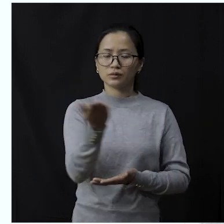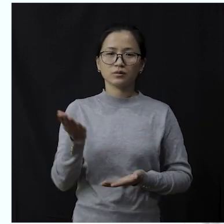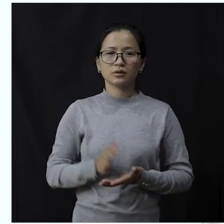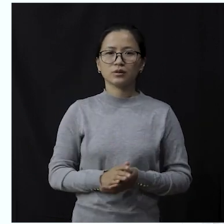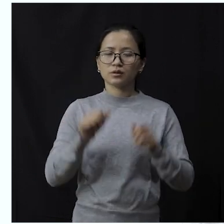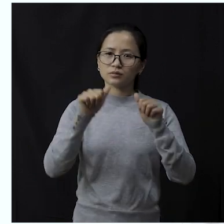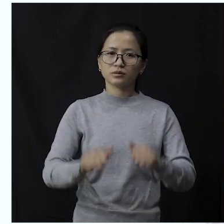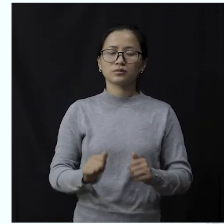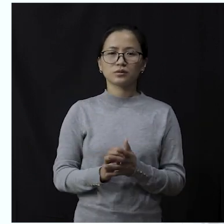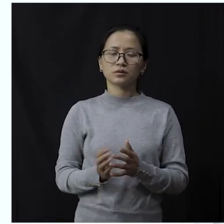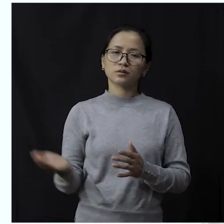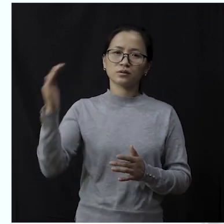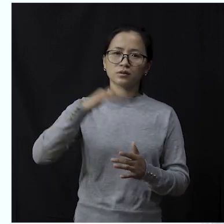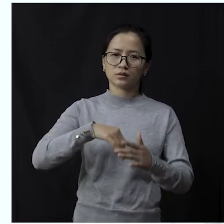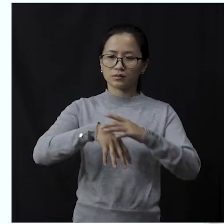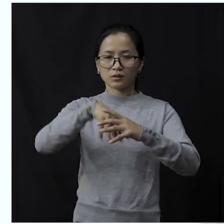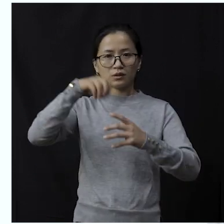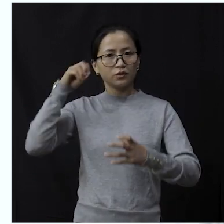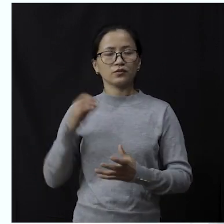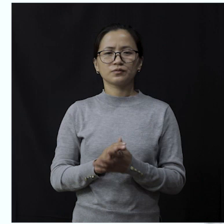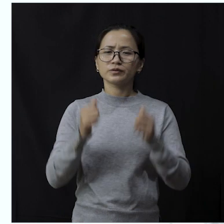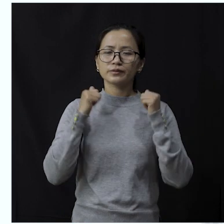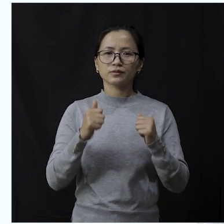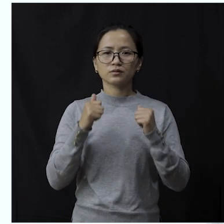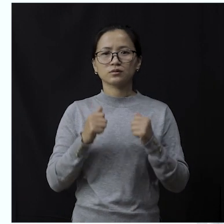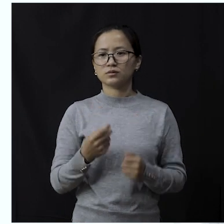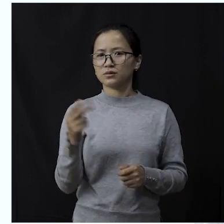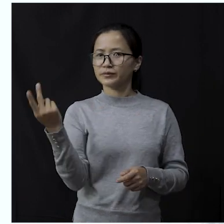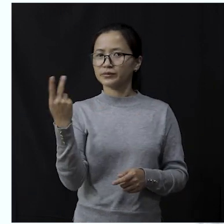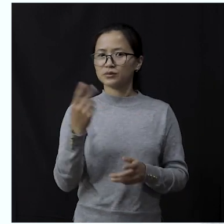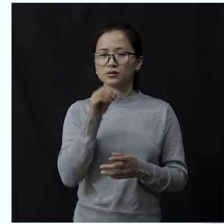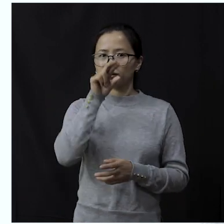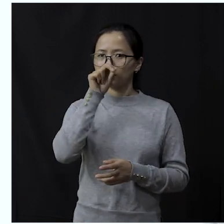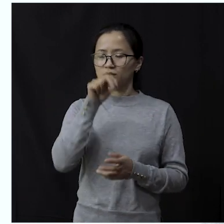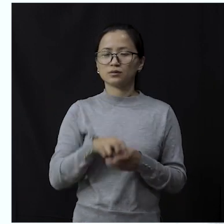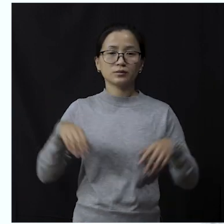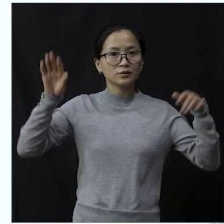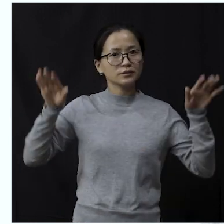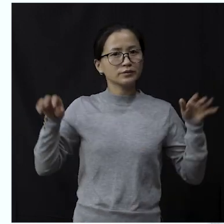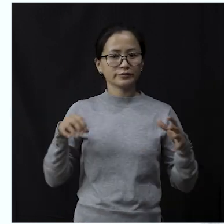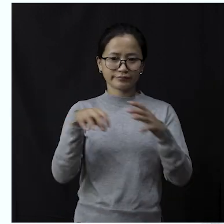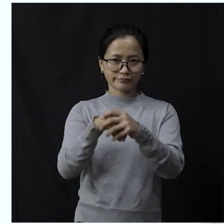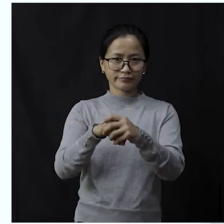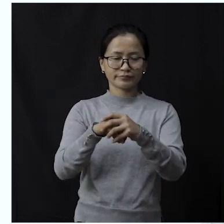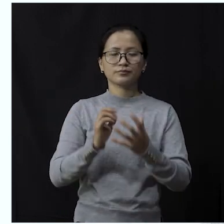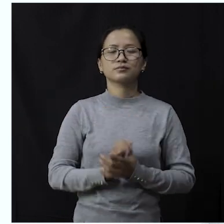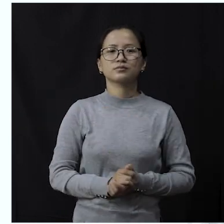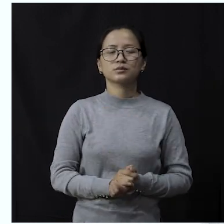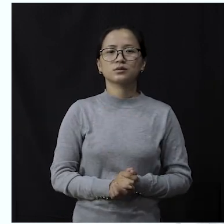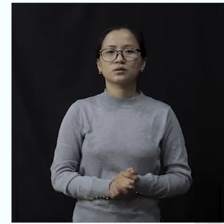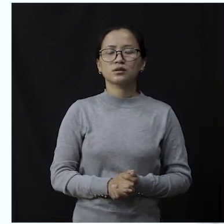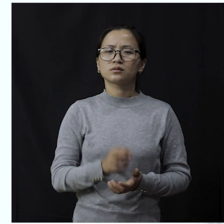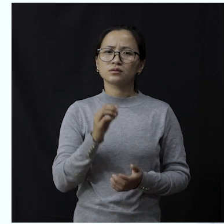able to come out of the situation, of the difficulties, like the 2 hornbills in the trap. They were in the trap, their